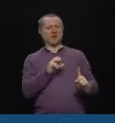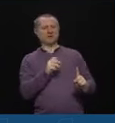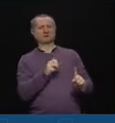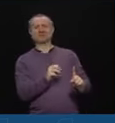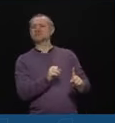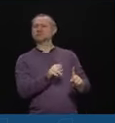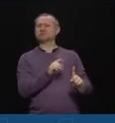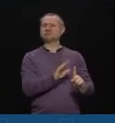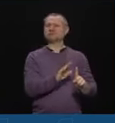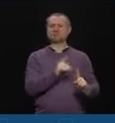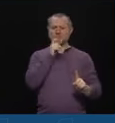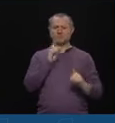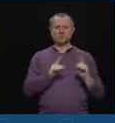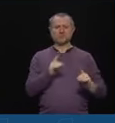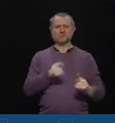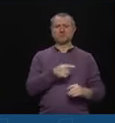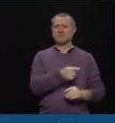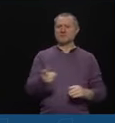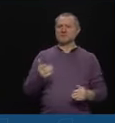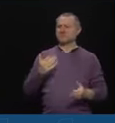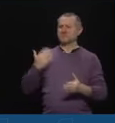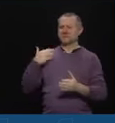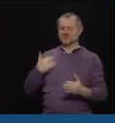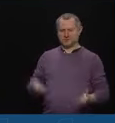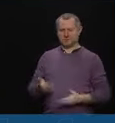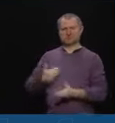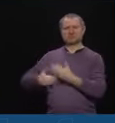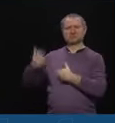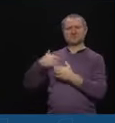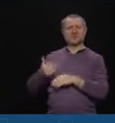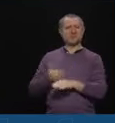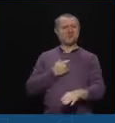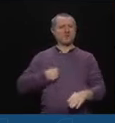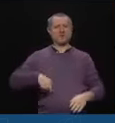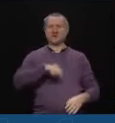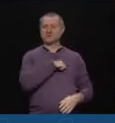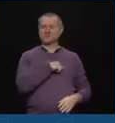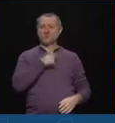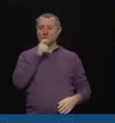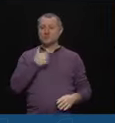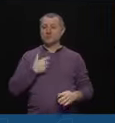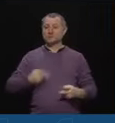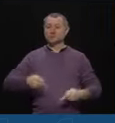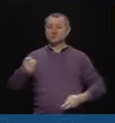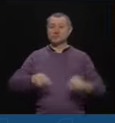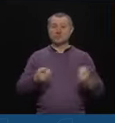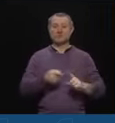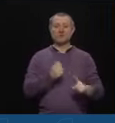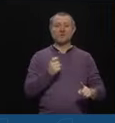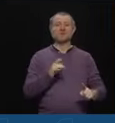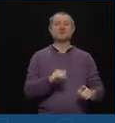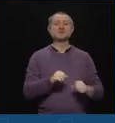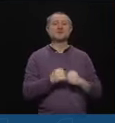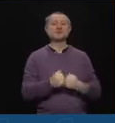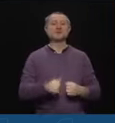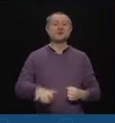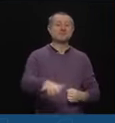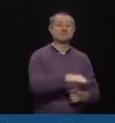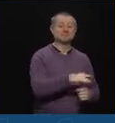and those who have been stolen from society in this fashion and beyond. It is my